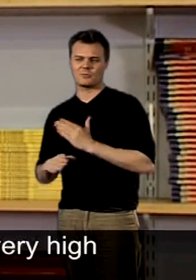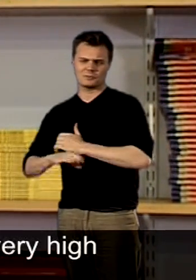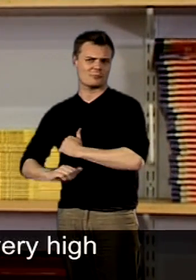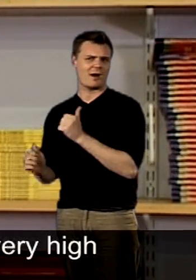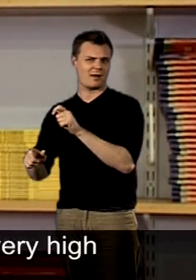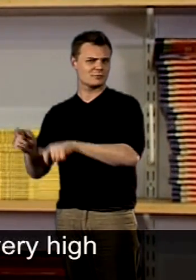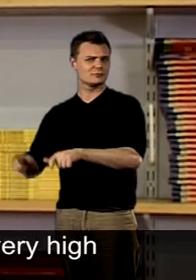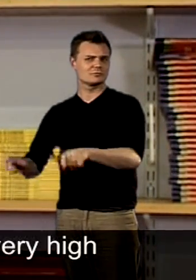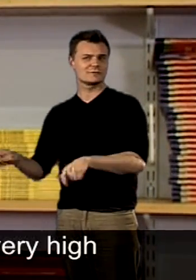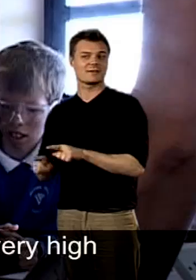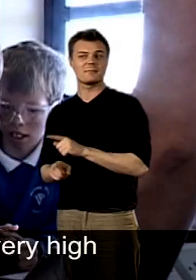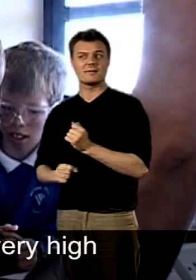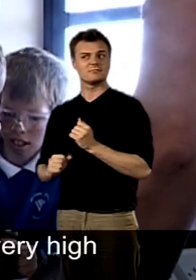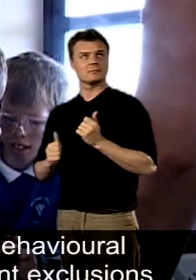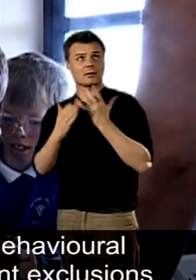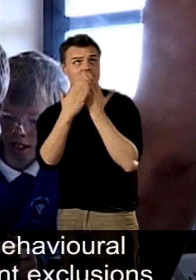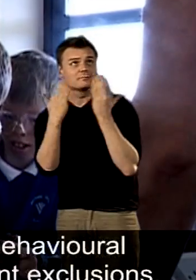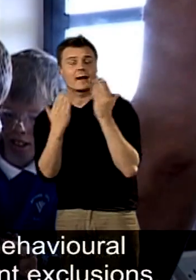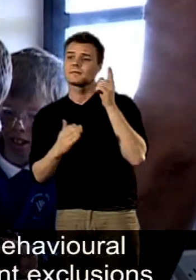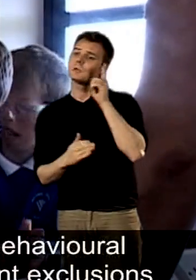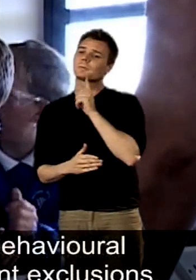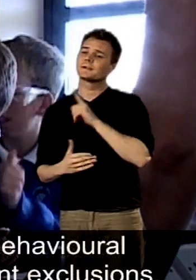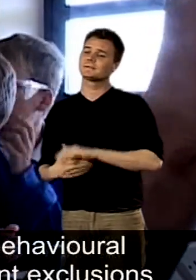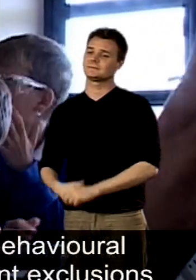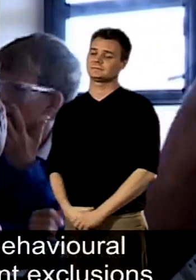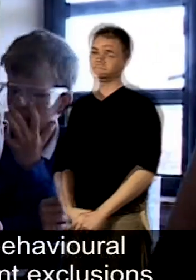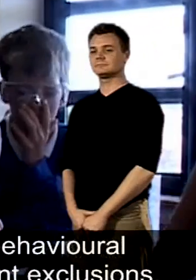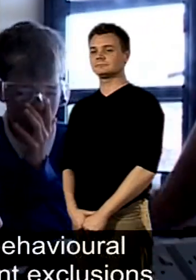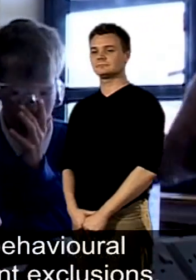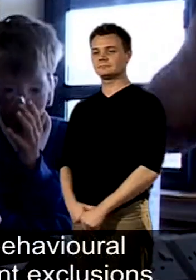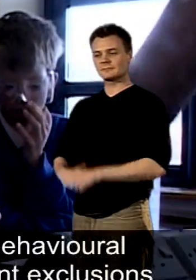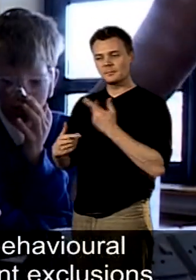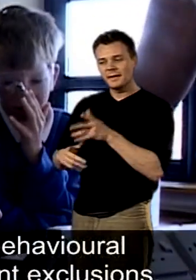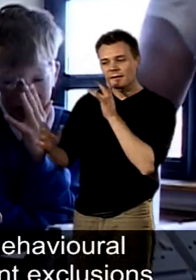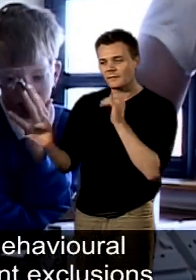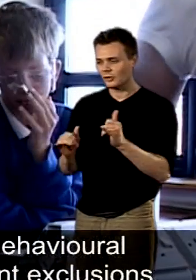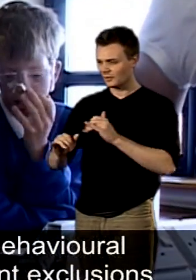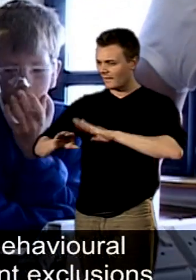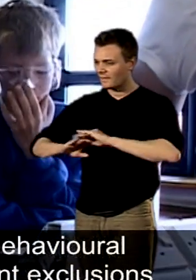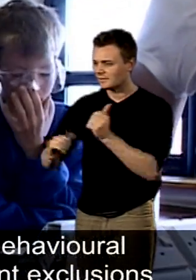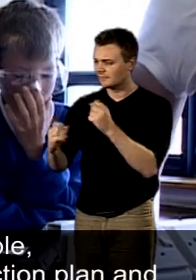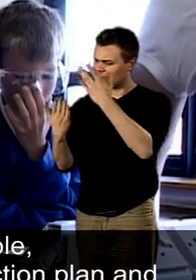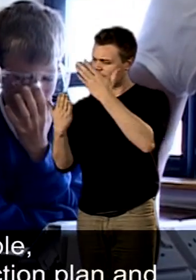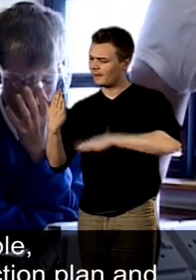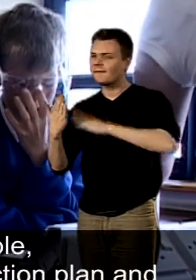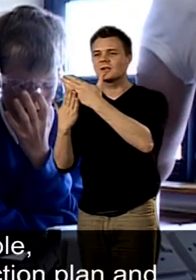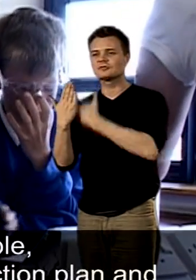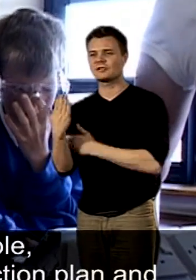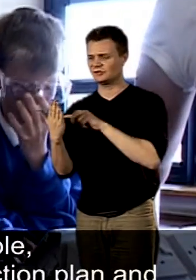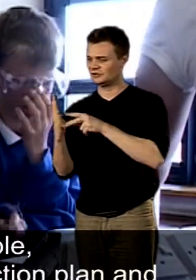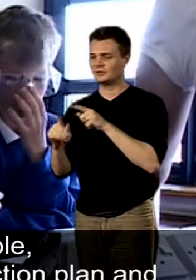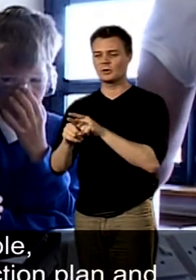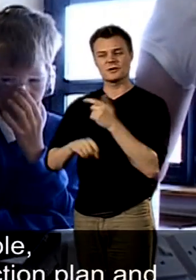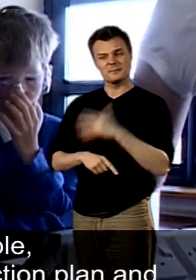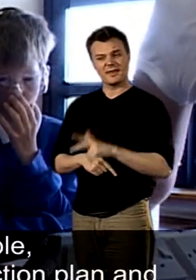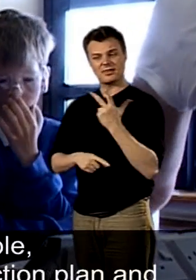our students who have a very high regard for them. In monitoring the effectiveness of behavioural strategies and after three permanent exclusions which the